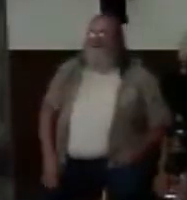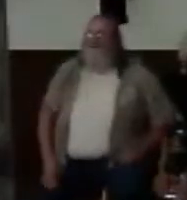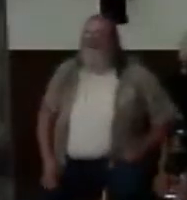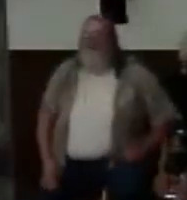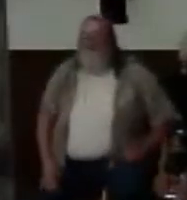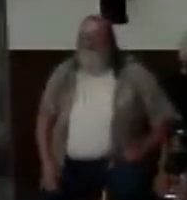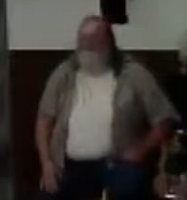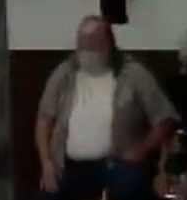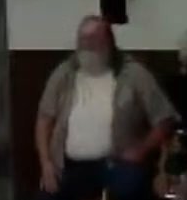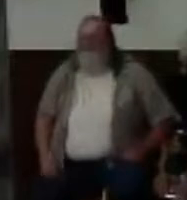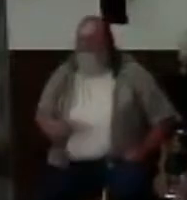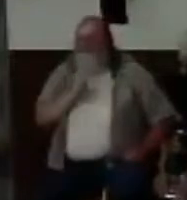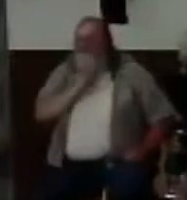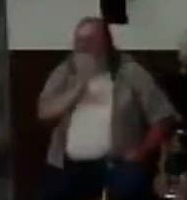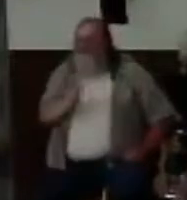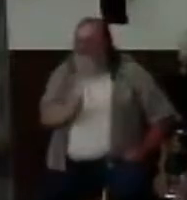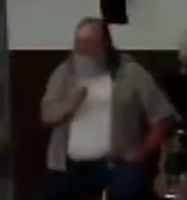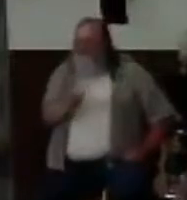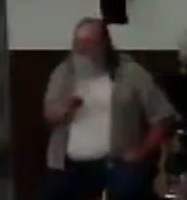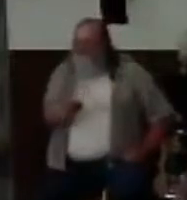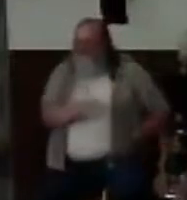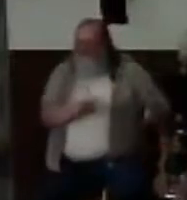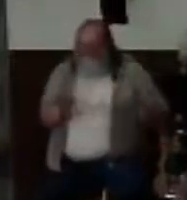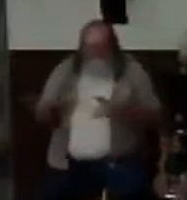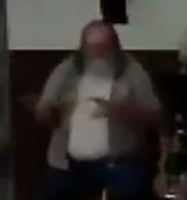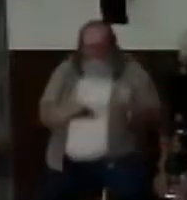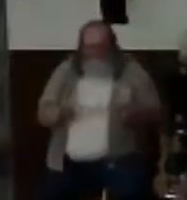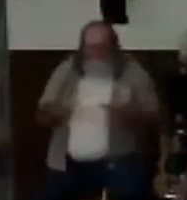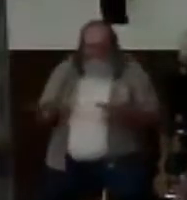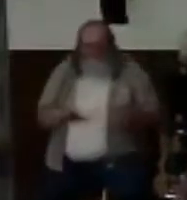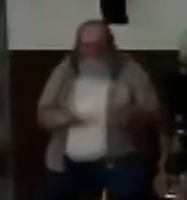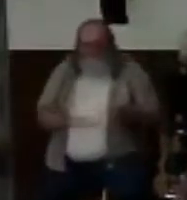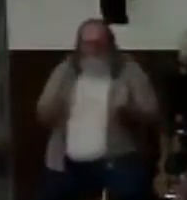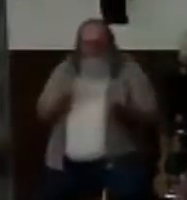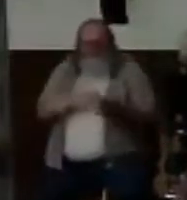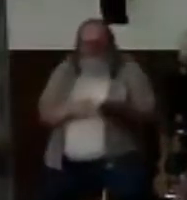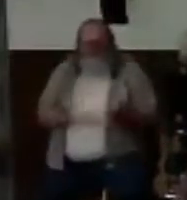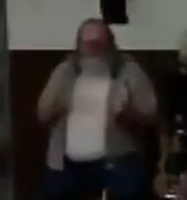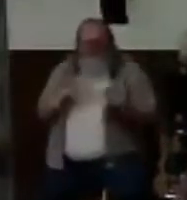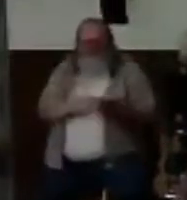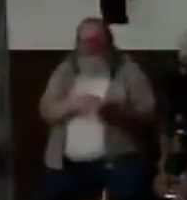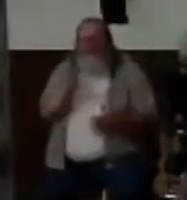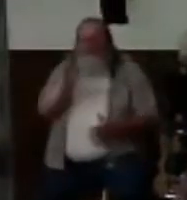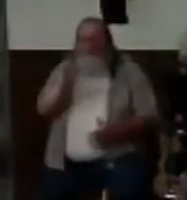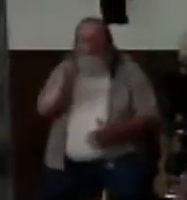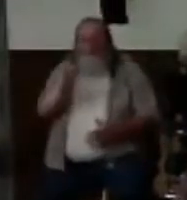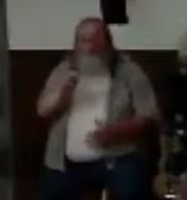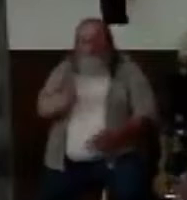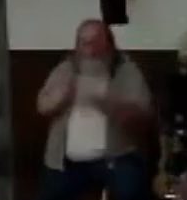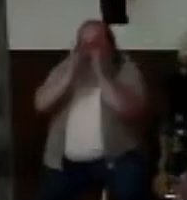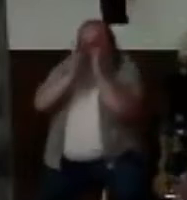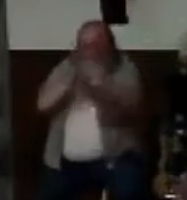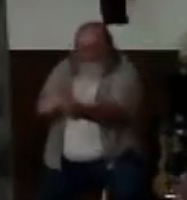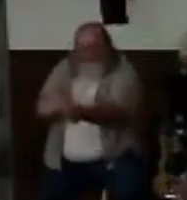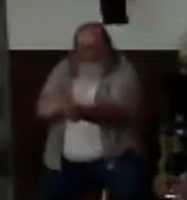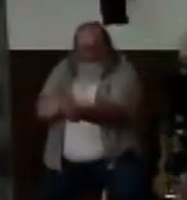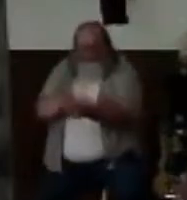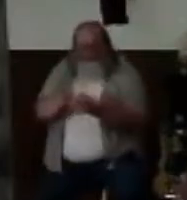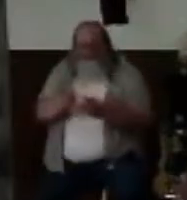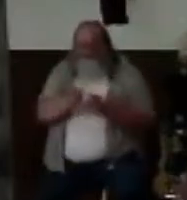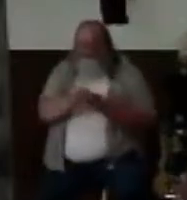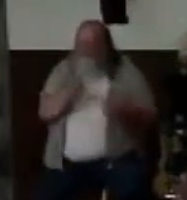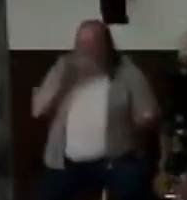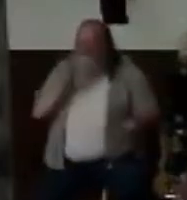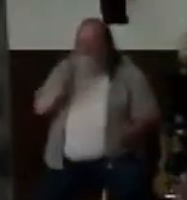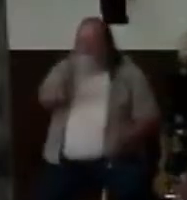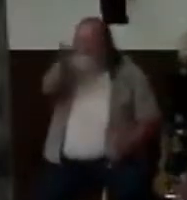Not just a tradition, a command for the Jewish people by God himself. Now, the rituals